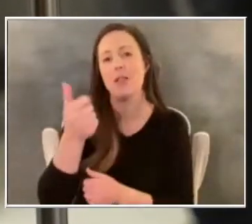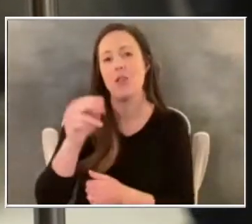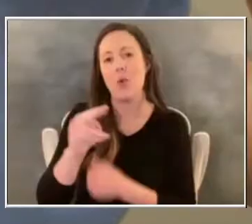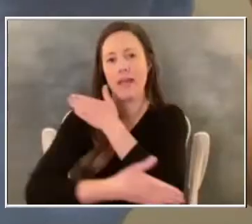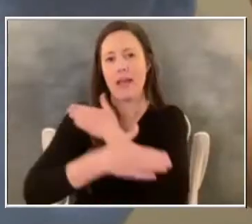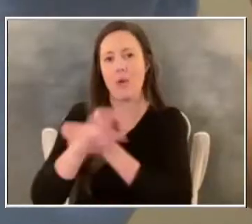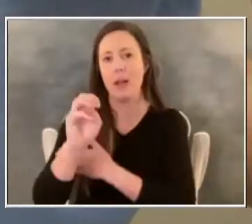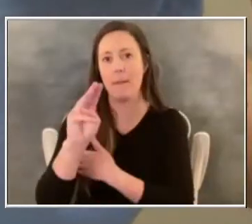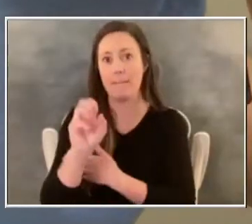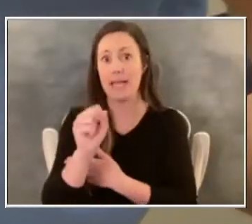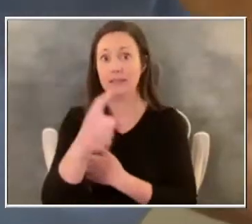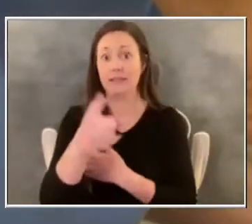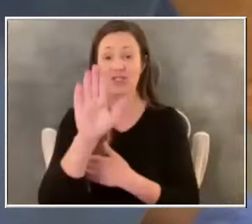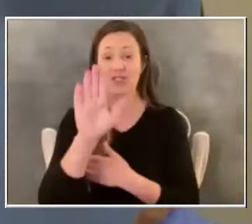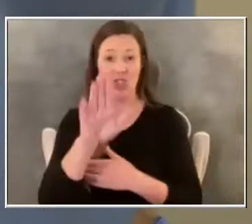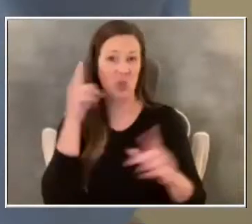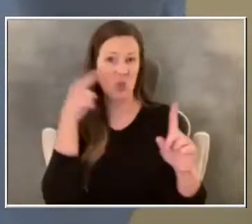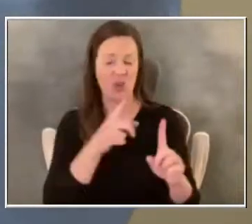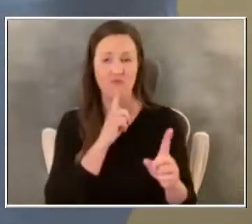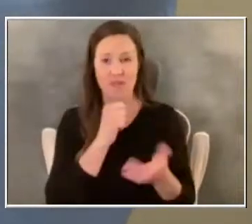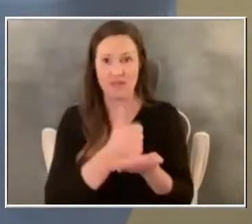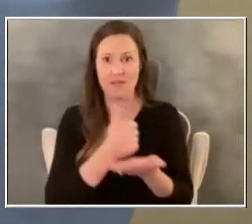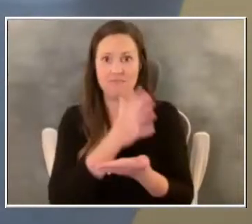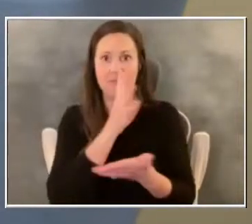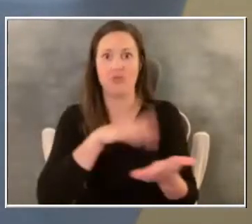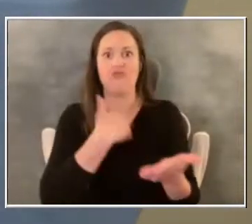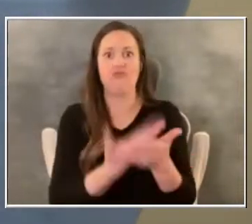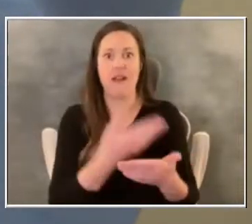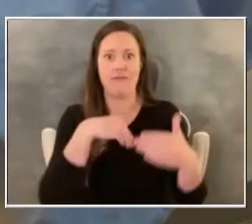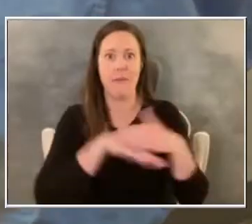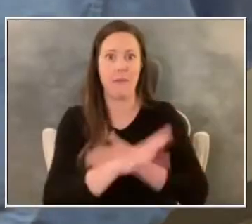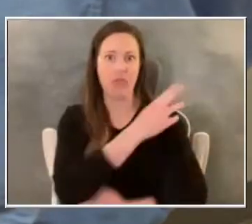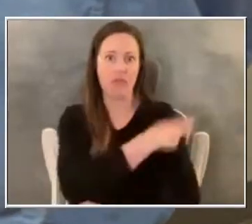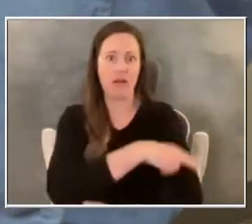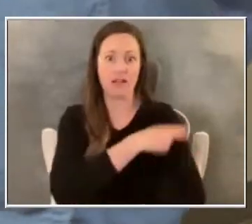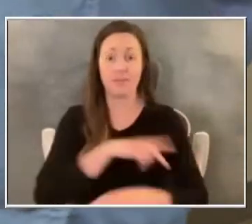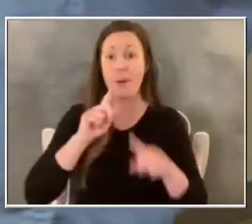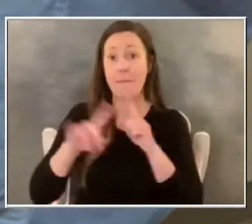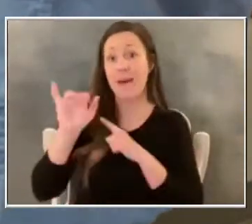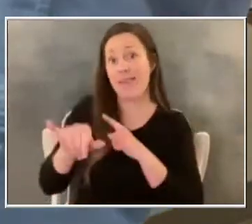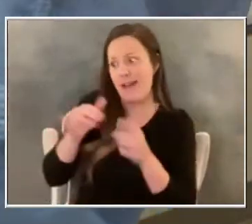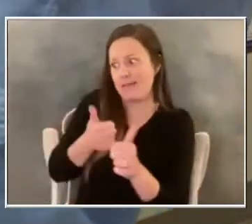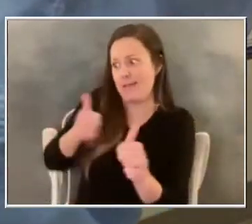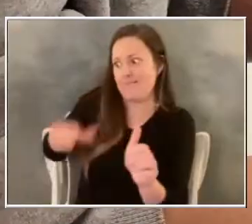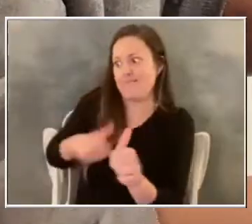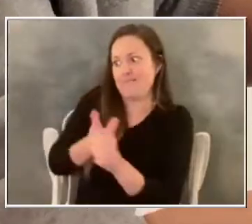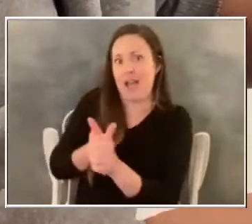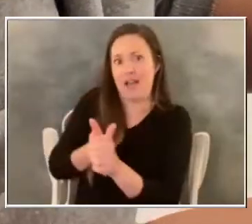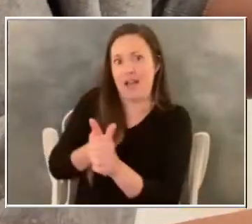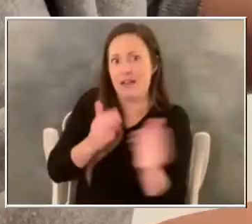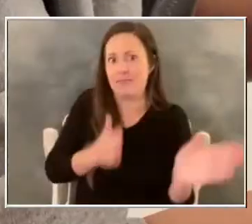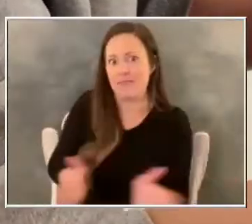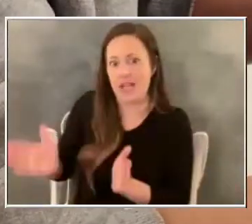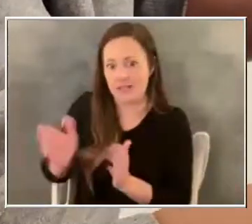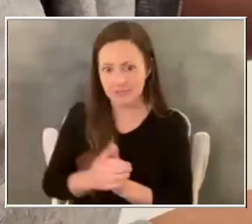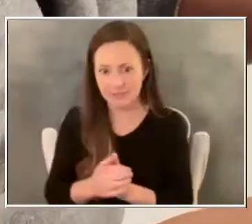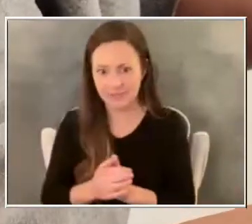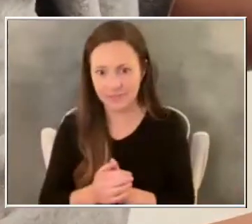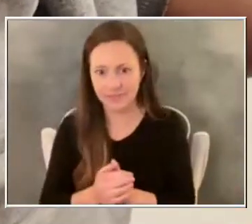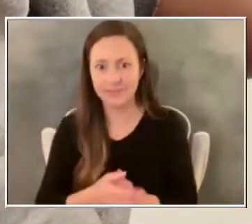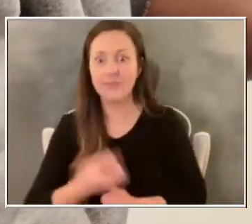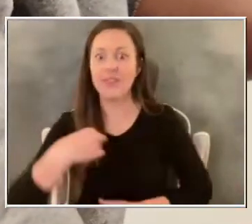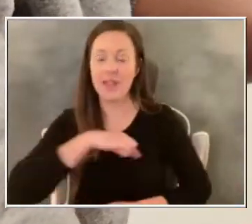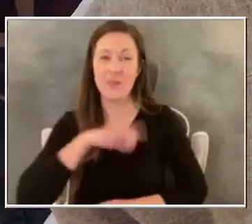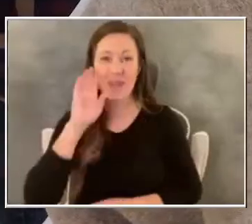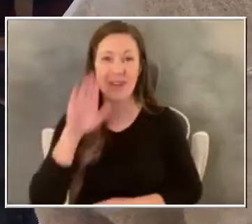birthing hospital. And then keep coming. But this is the backup plan. So now start lifting the baby up. We do know it's a concern out here, being